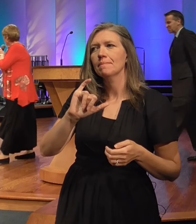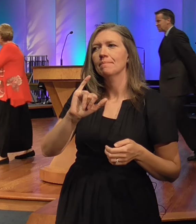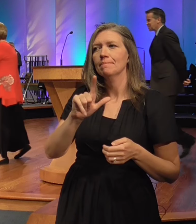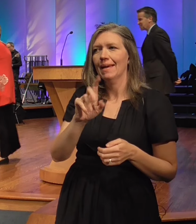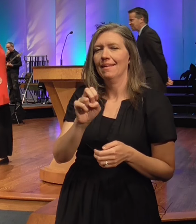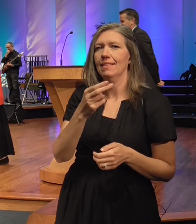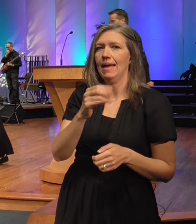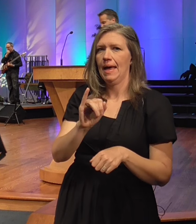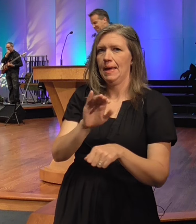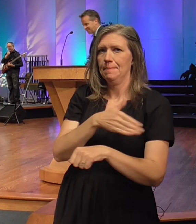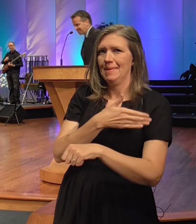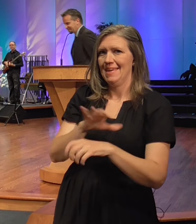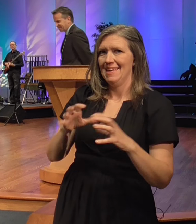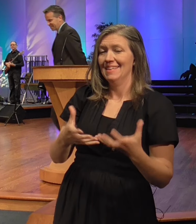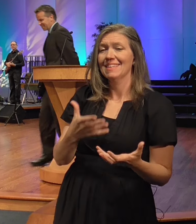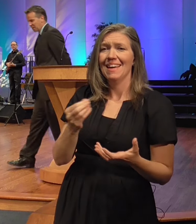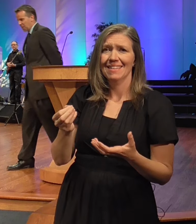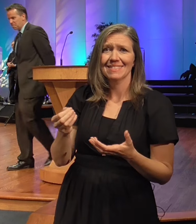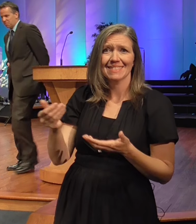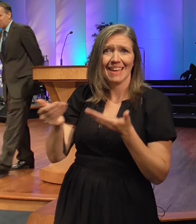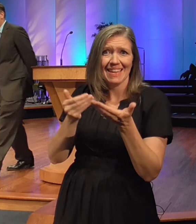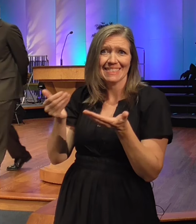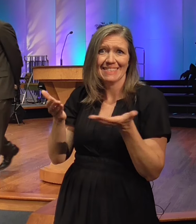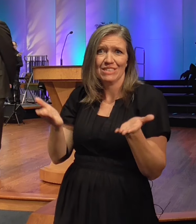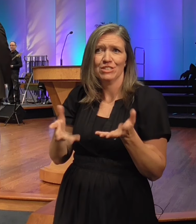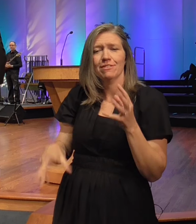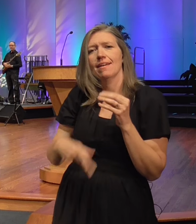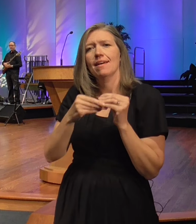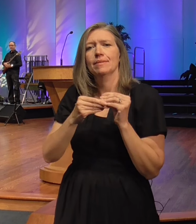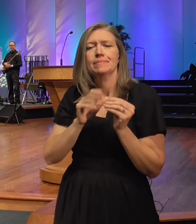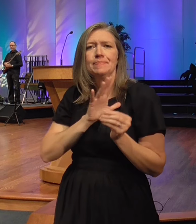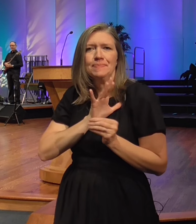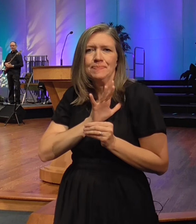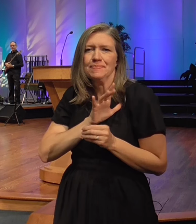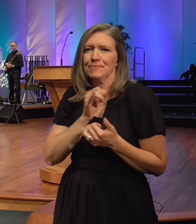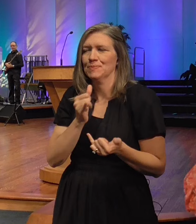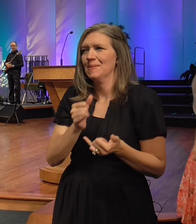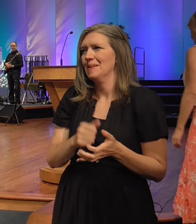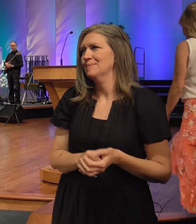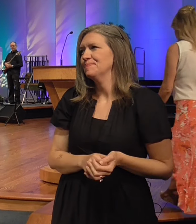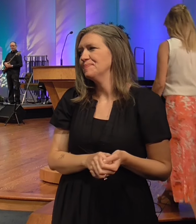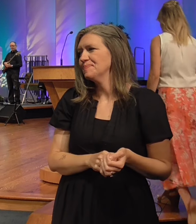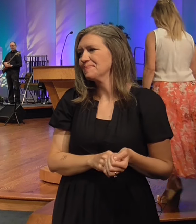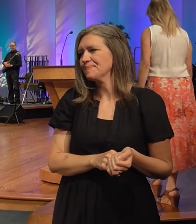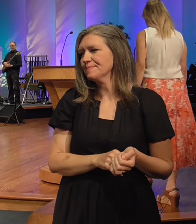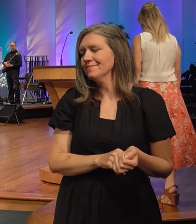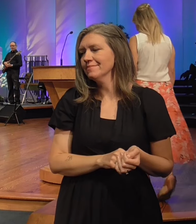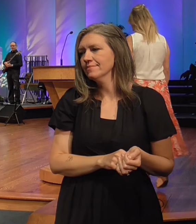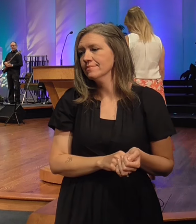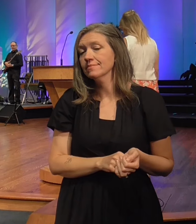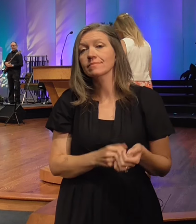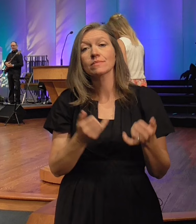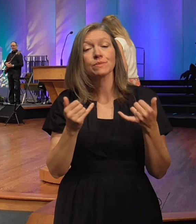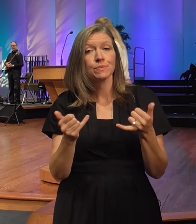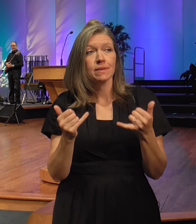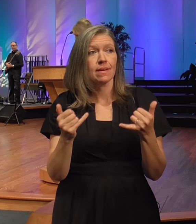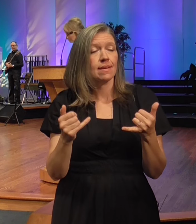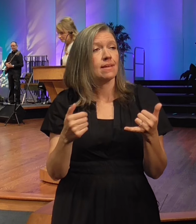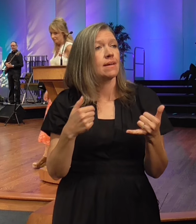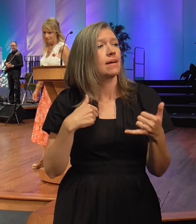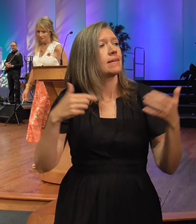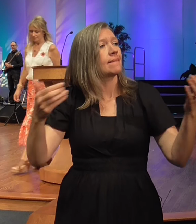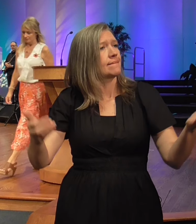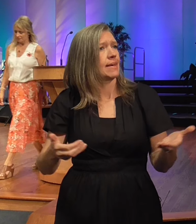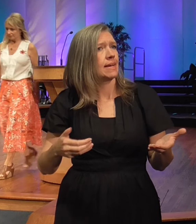Yeah. Thank you. Congratulations, Josh. Thank you so much to our Mile High Band and to our guests who brought